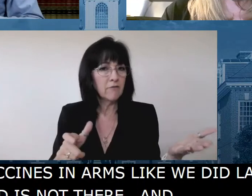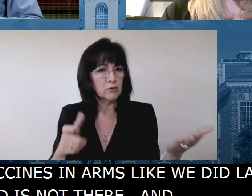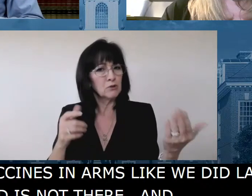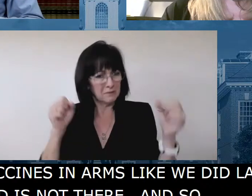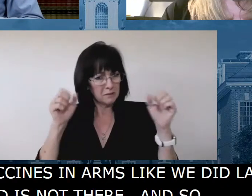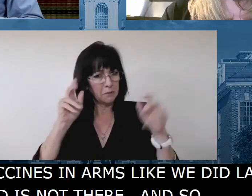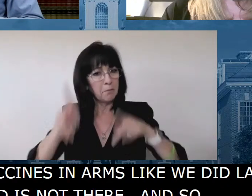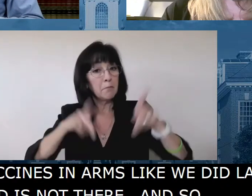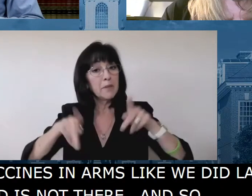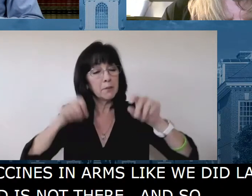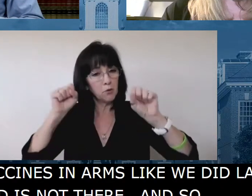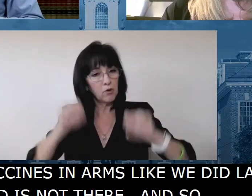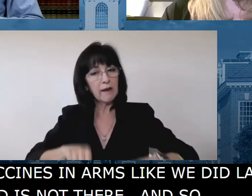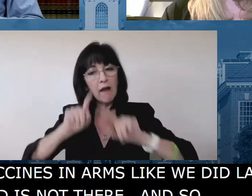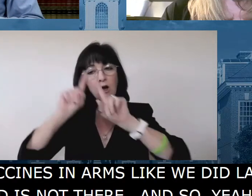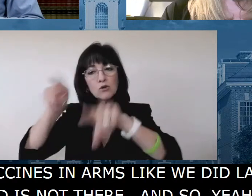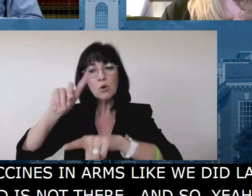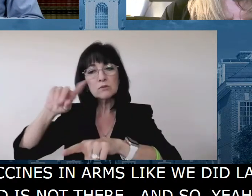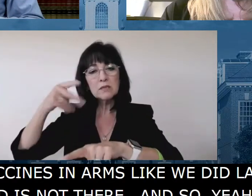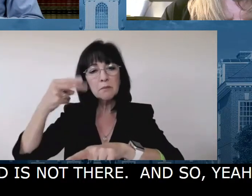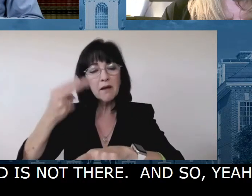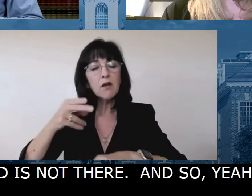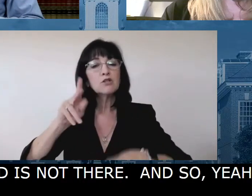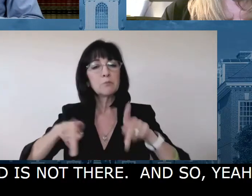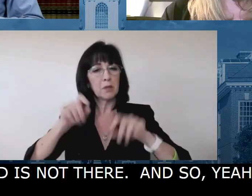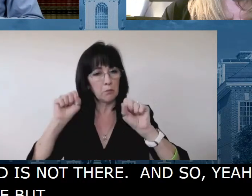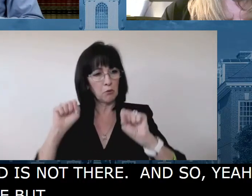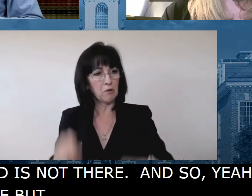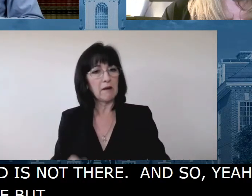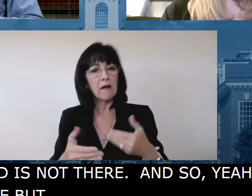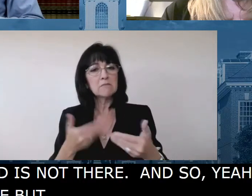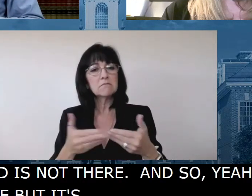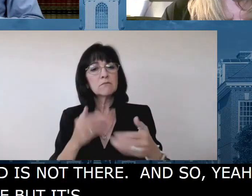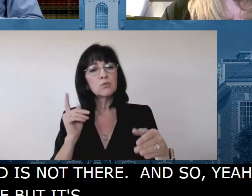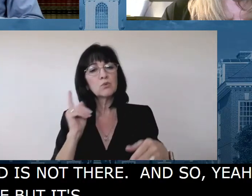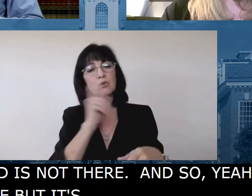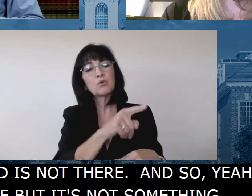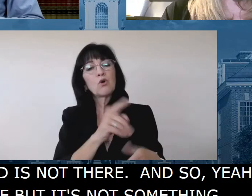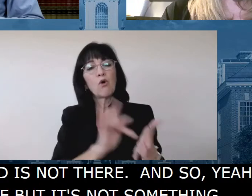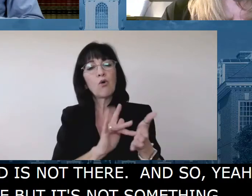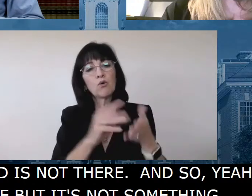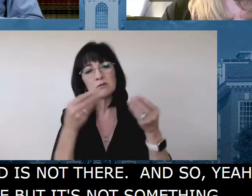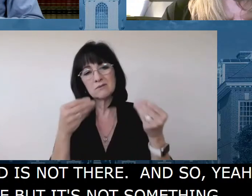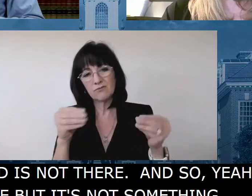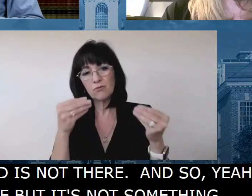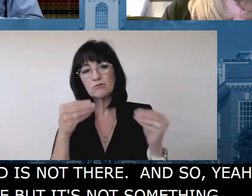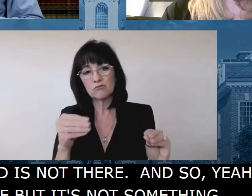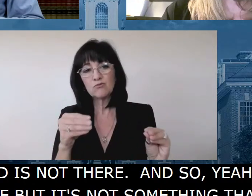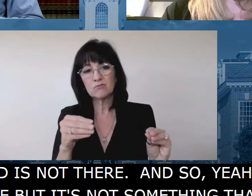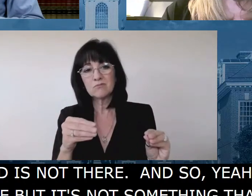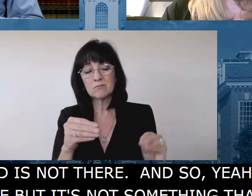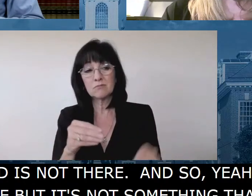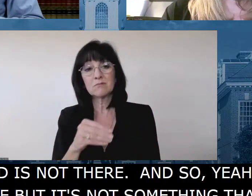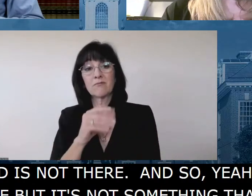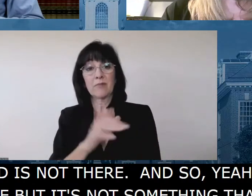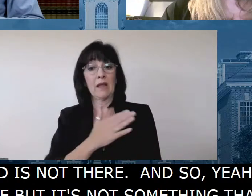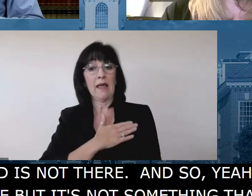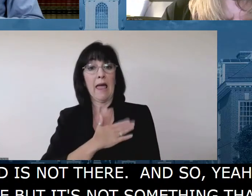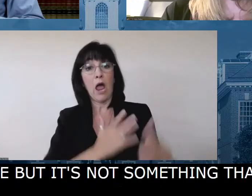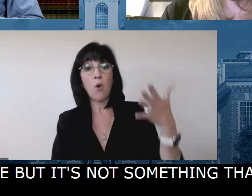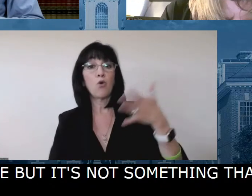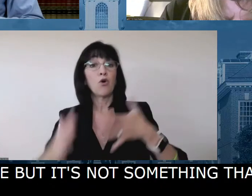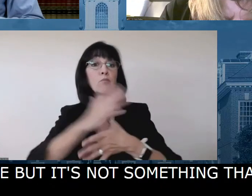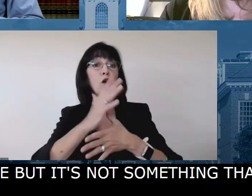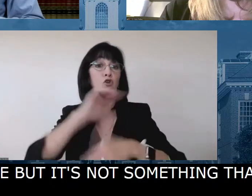be really good to have, but it's not something that's at the top of the list that we're looking at. And I'm glad